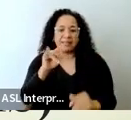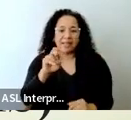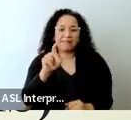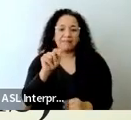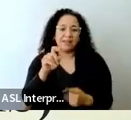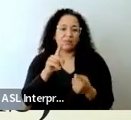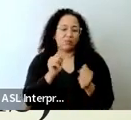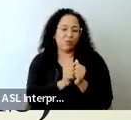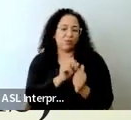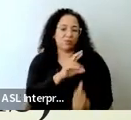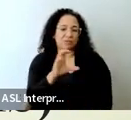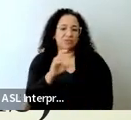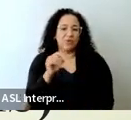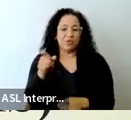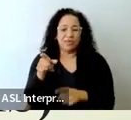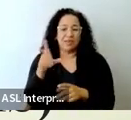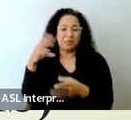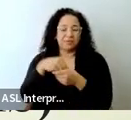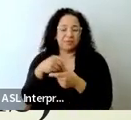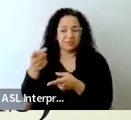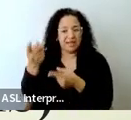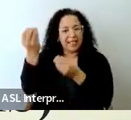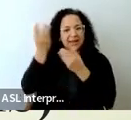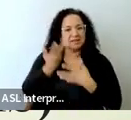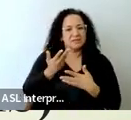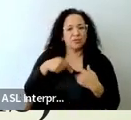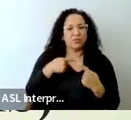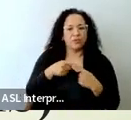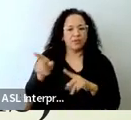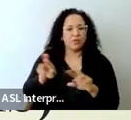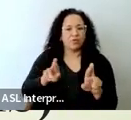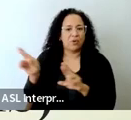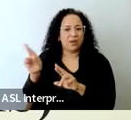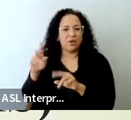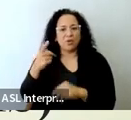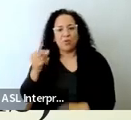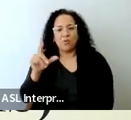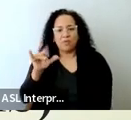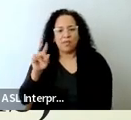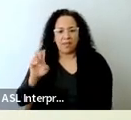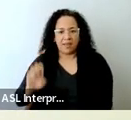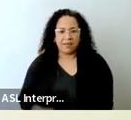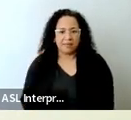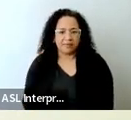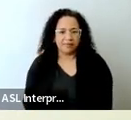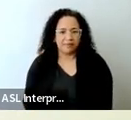So the participant is the one telling us when they're ready to go live, okay? Next slide.